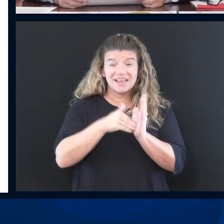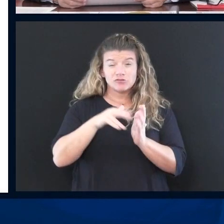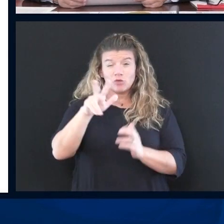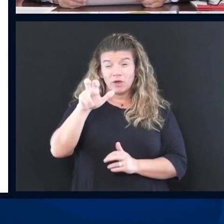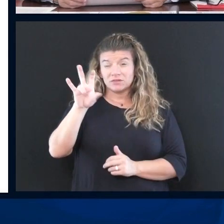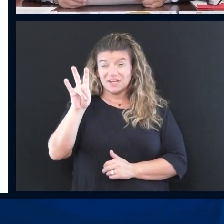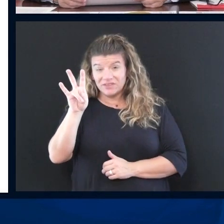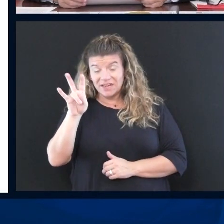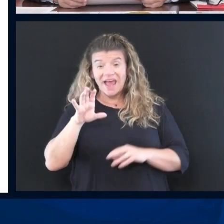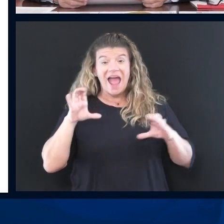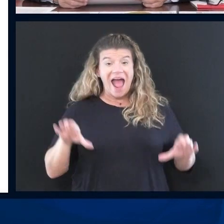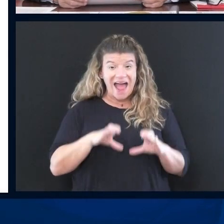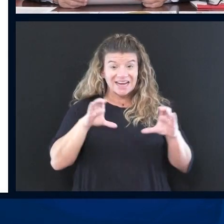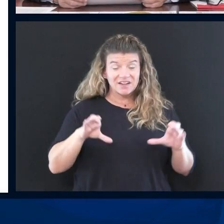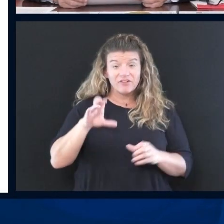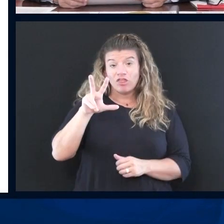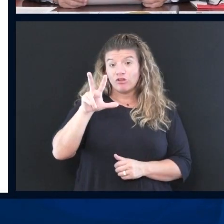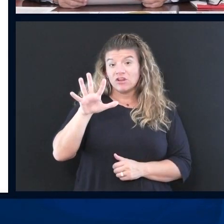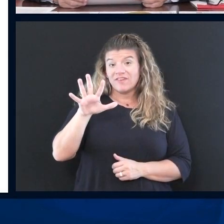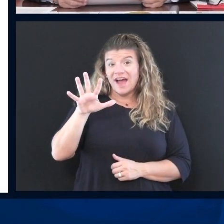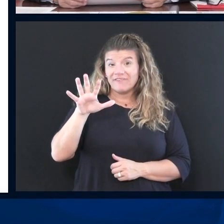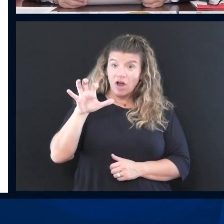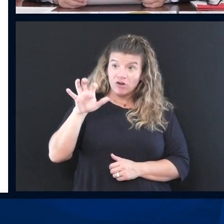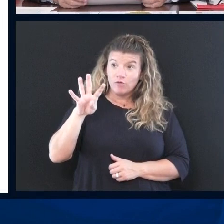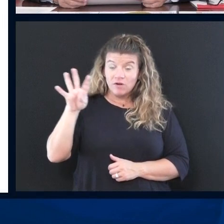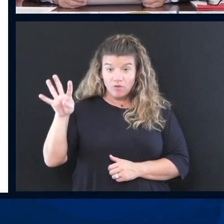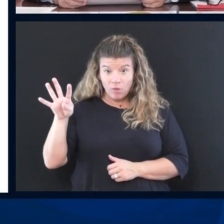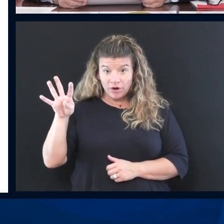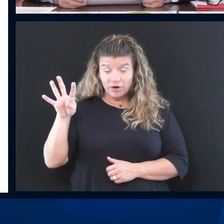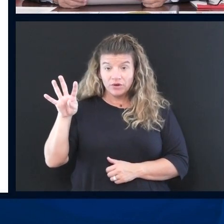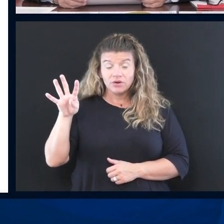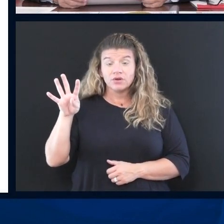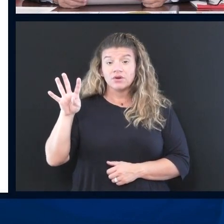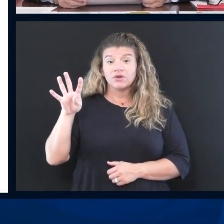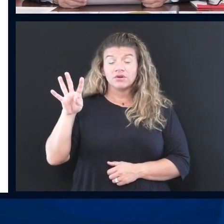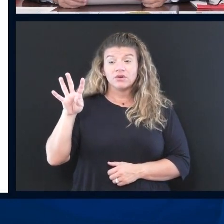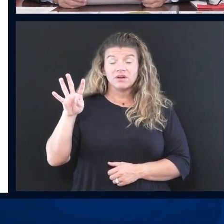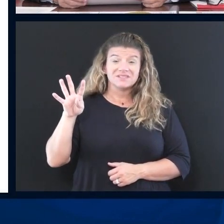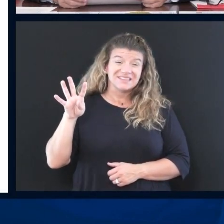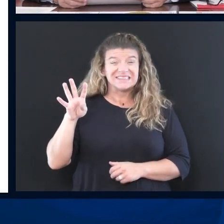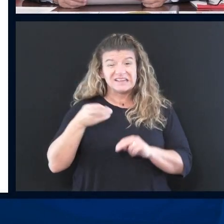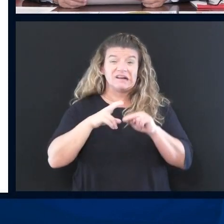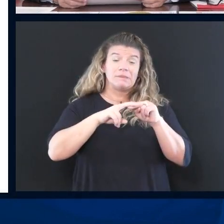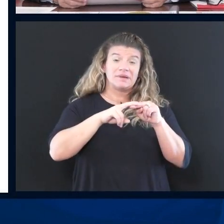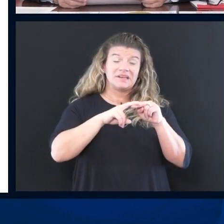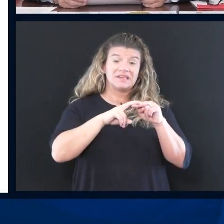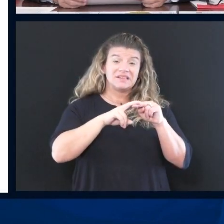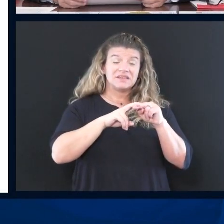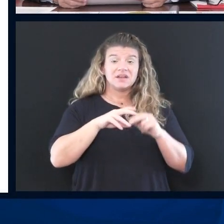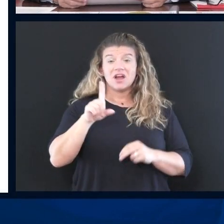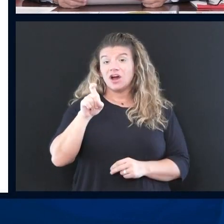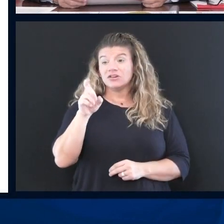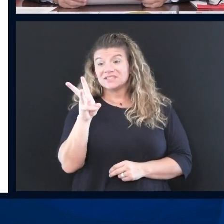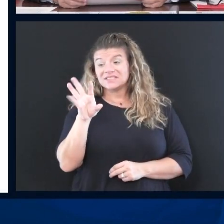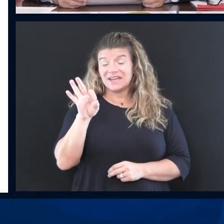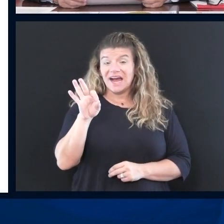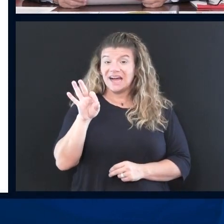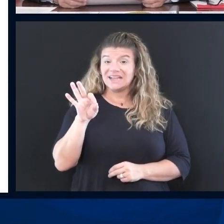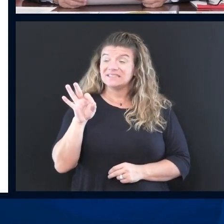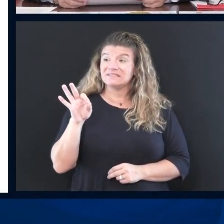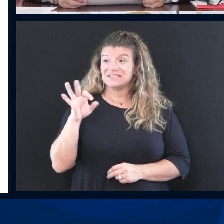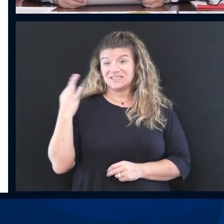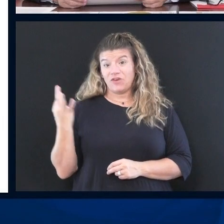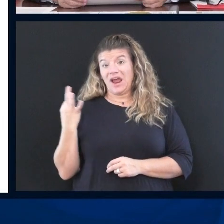10,317. Our active cases are 3,544. You know, that's up 169 cases since